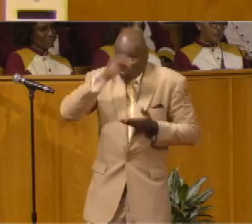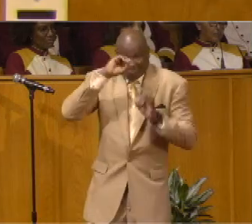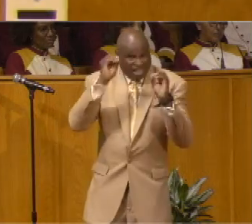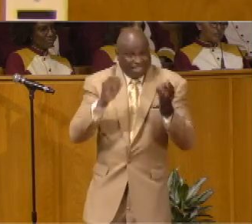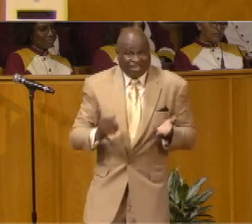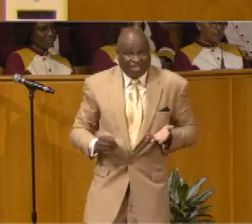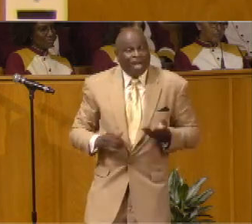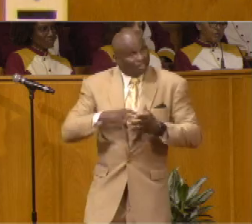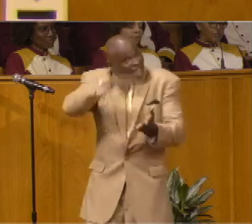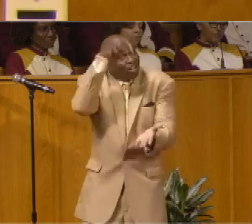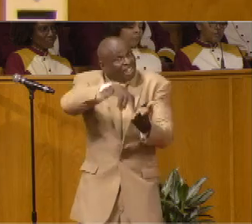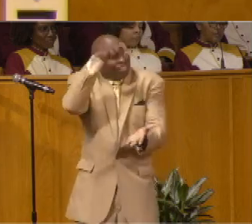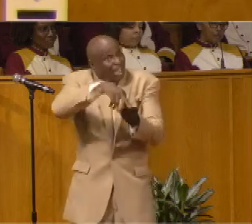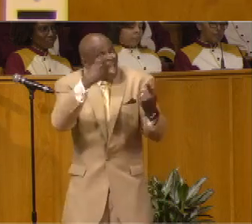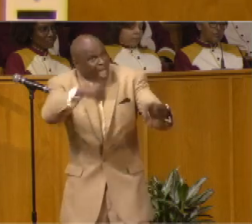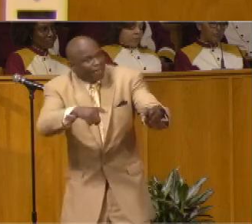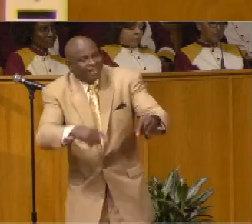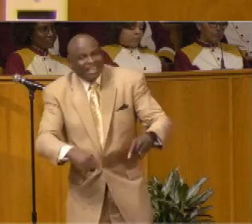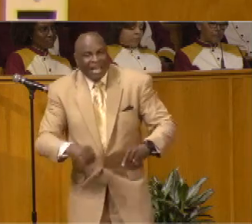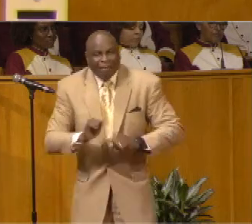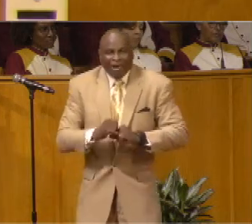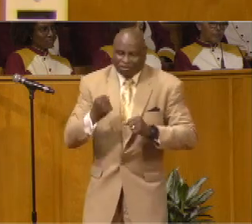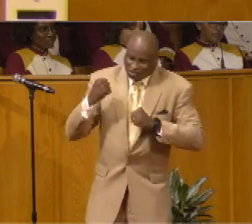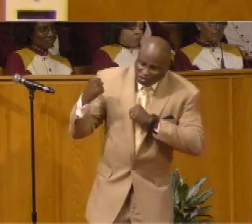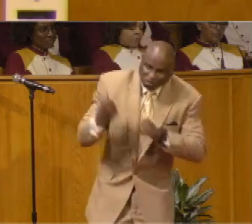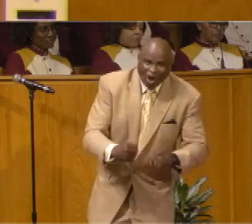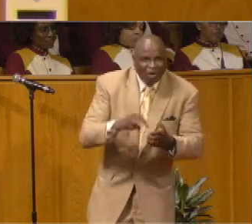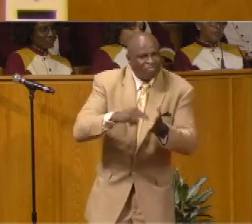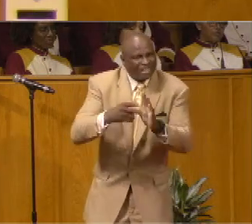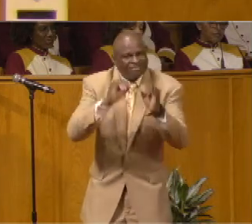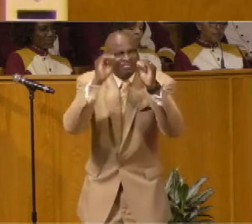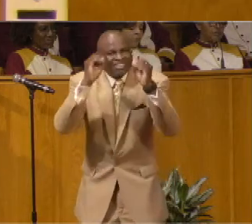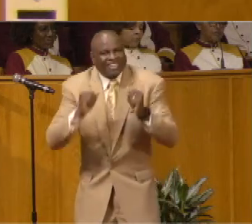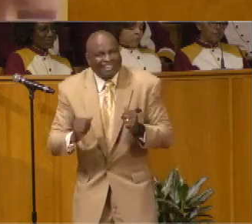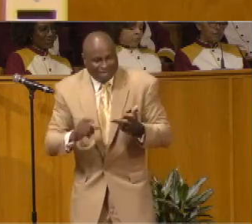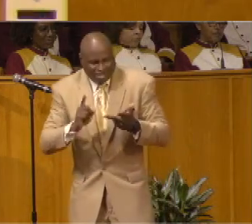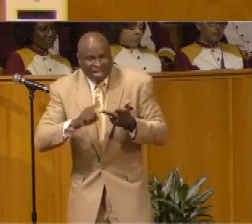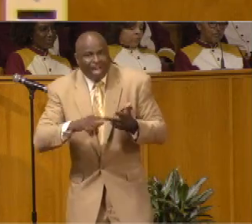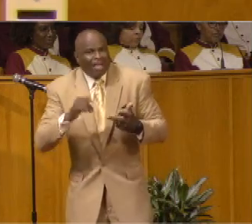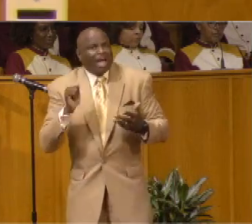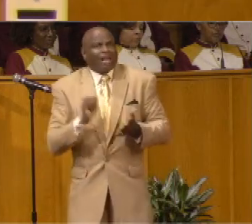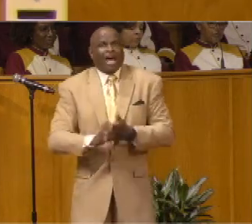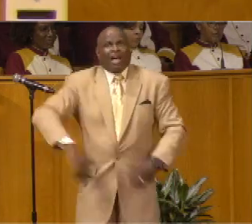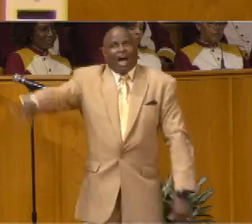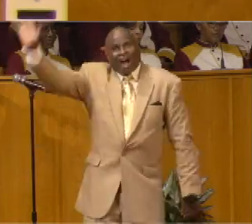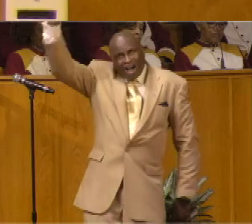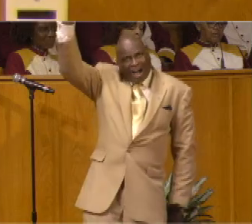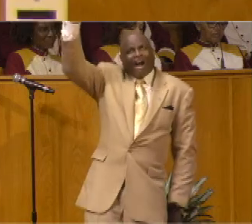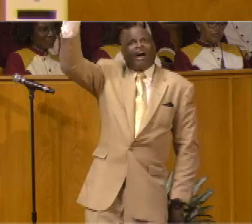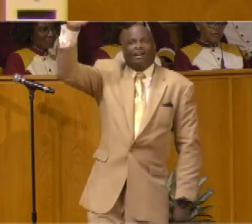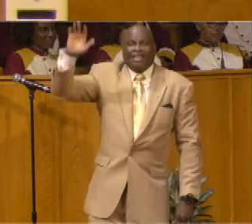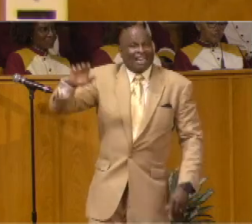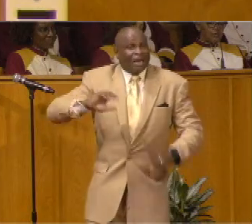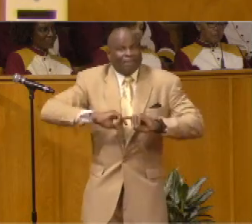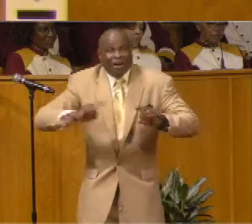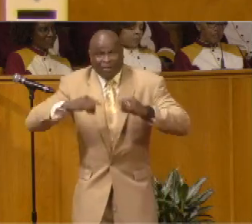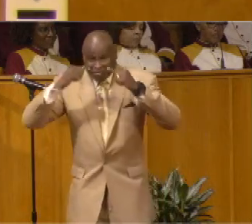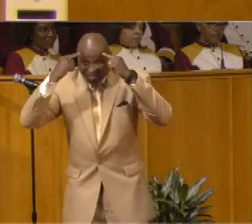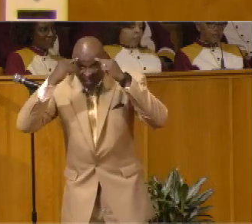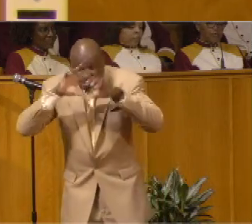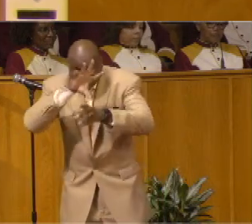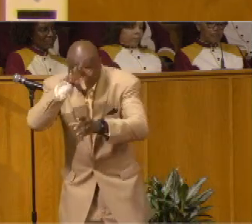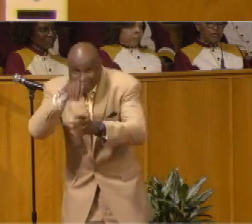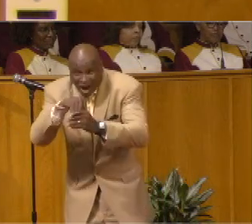There's a lot of shouting, but no substance. There's a lot of hand waving, but no mind